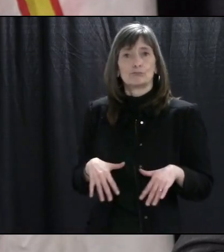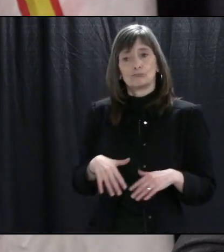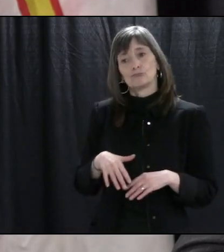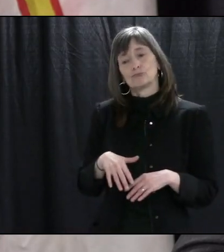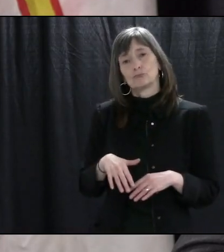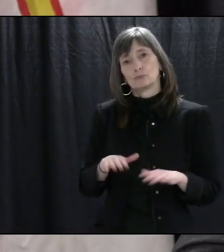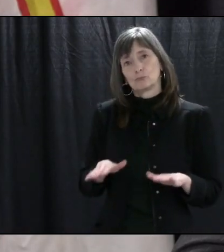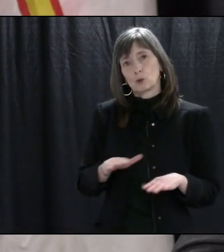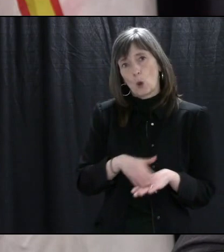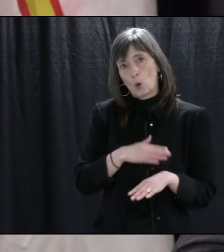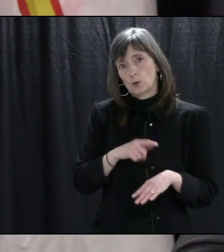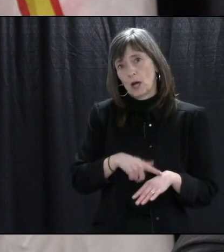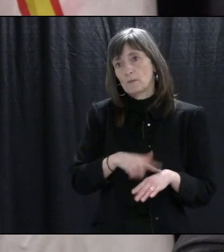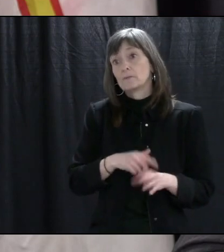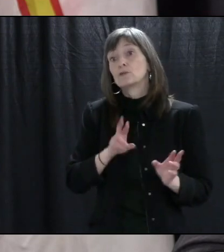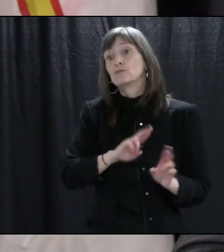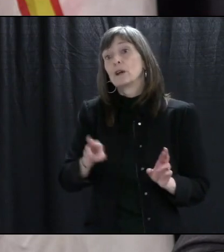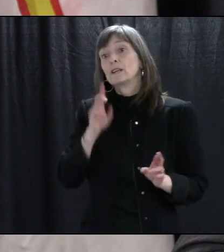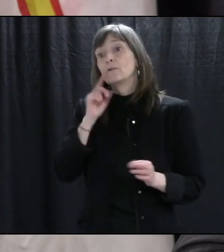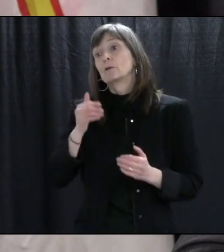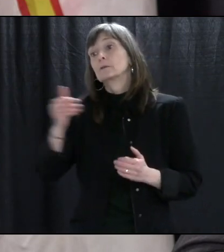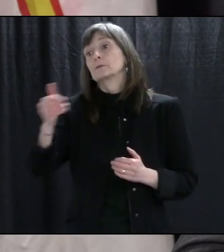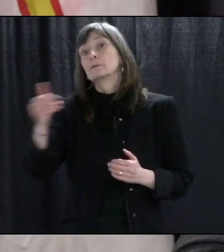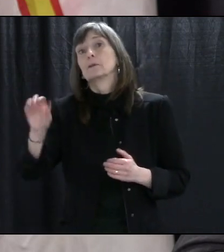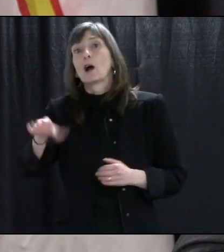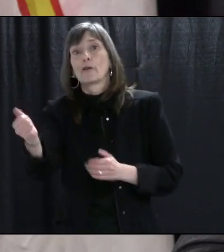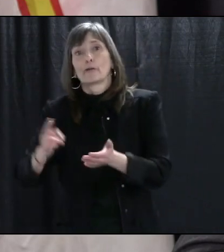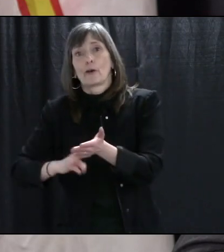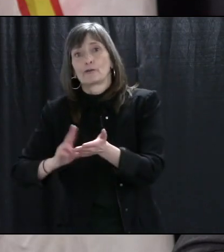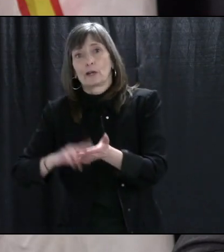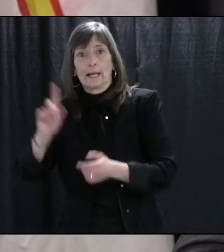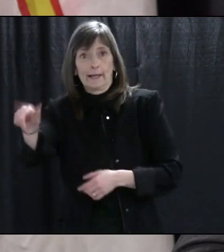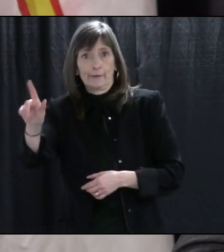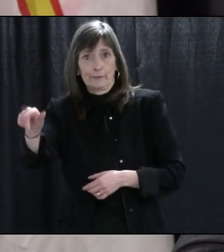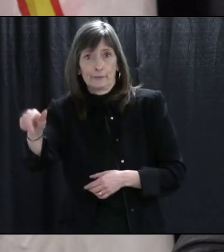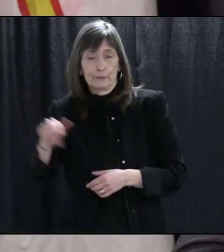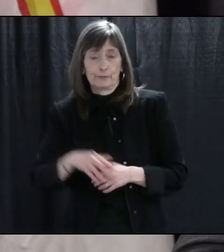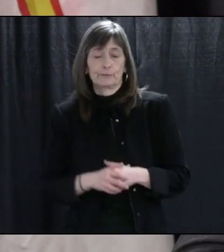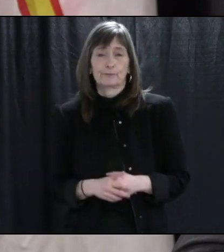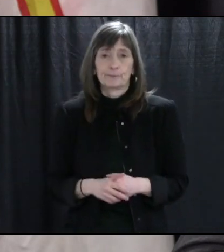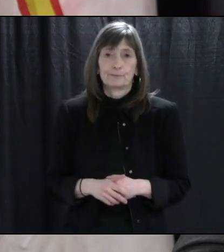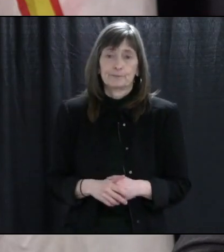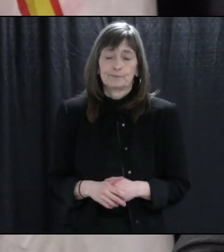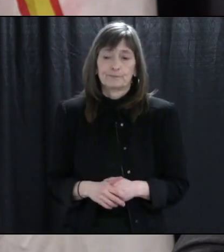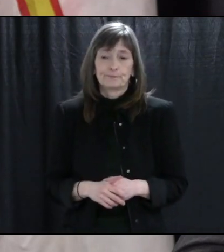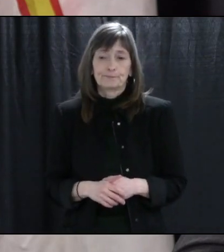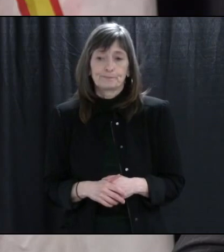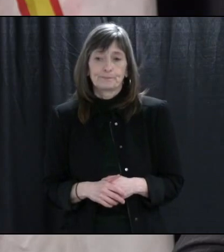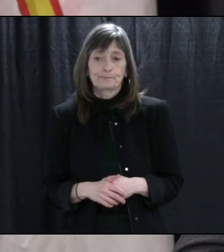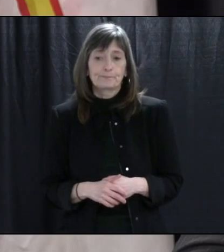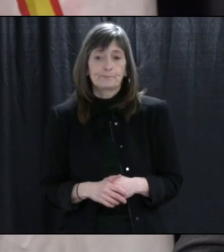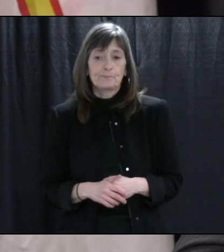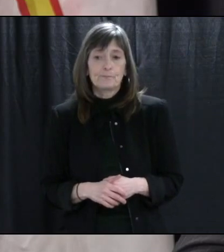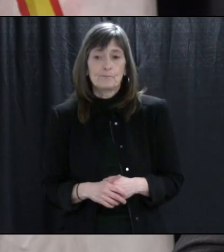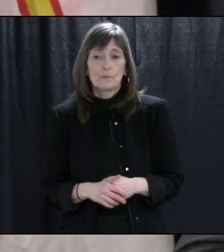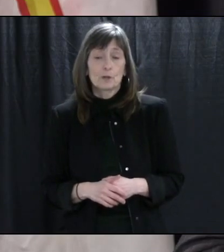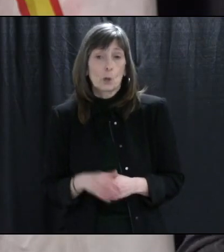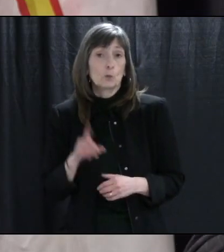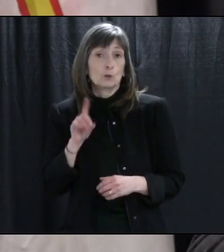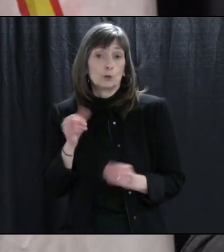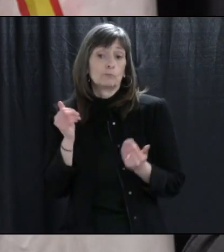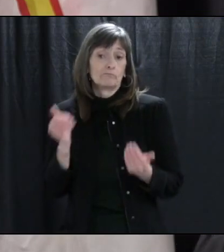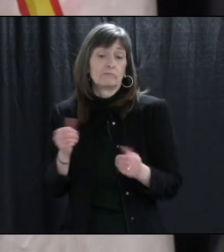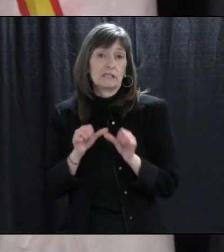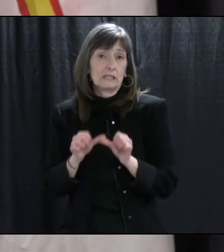them to prepare for contracts that would be awarded when we're in a situation where they can be done safely. So this is